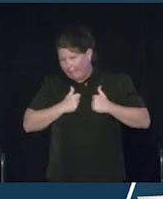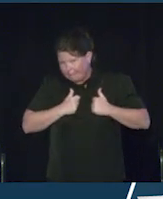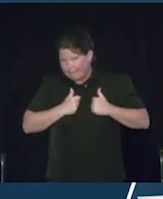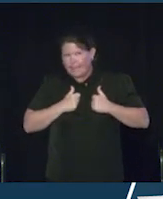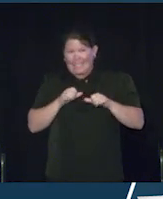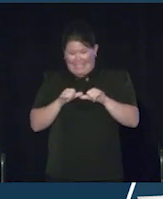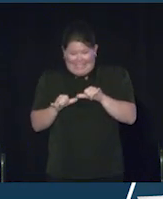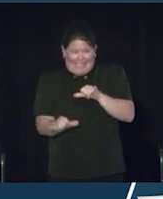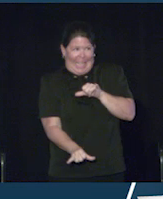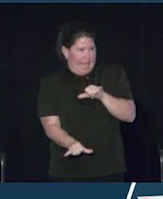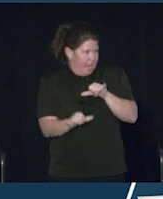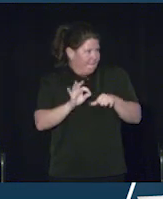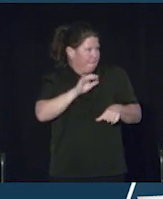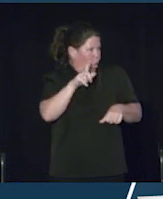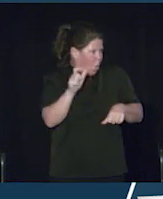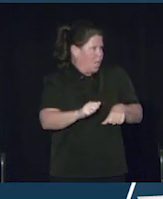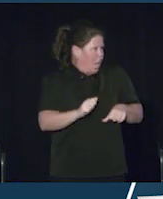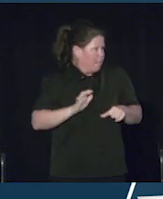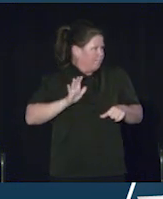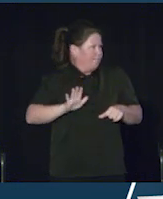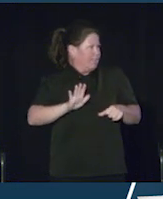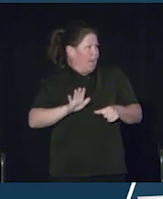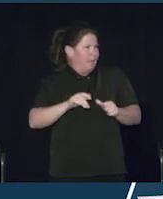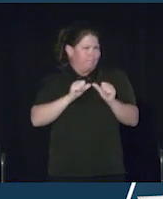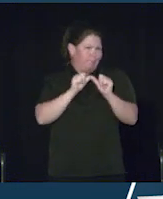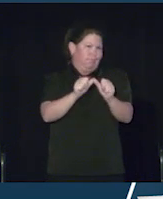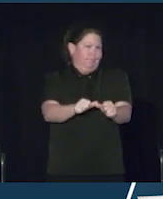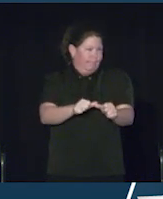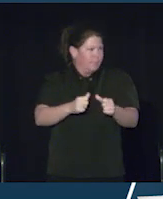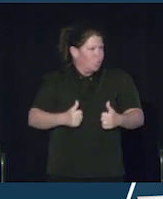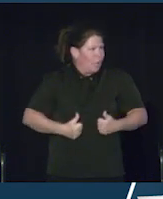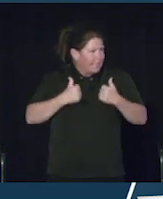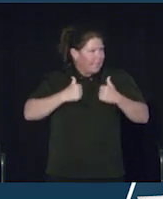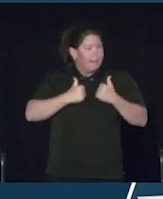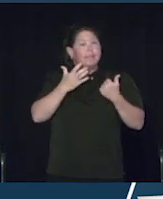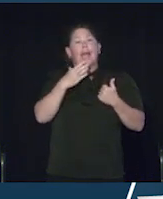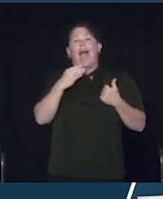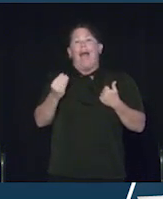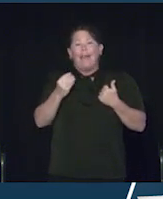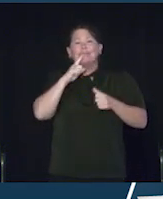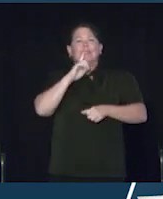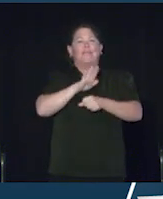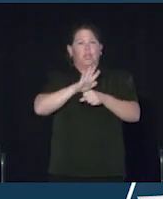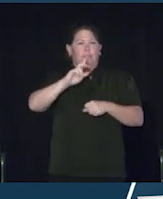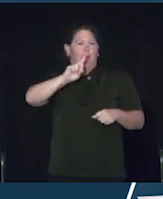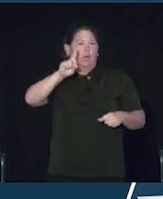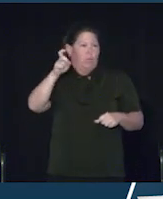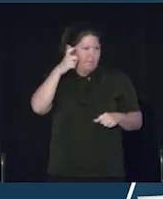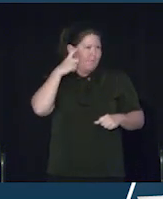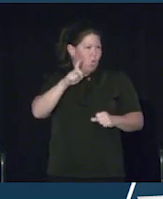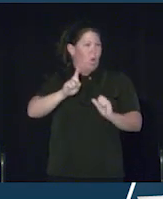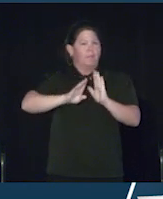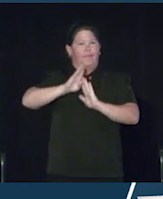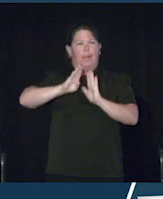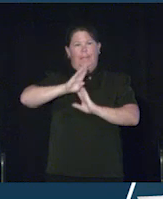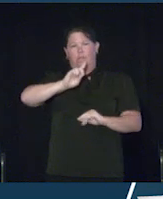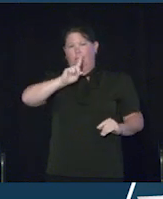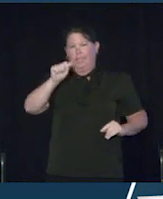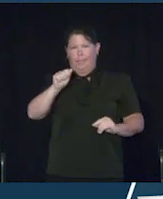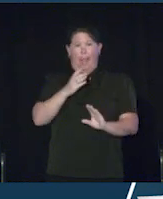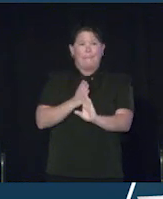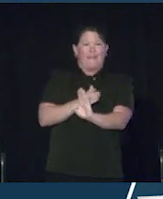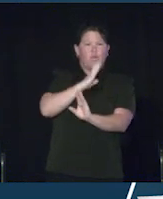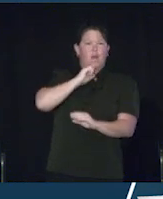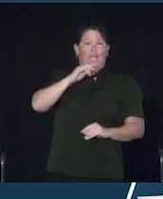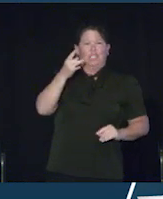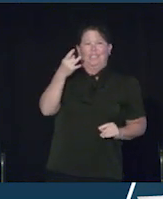permanent residence is in Florida, and have a confirmed diagnosis of a developmental disability prior to the age of 18, and that's all defined